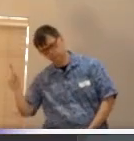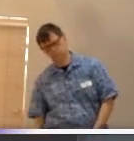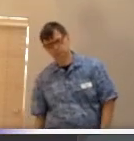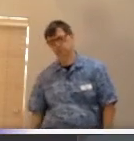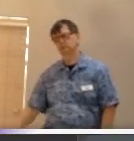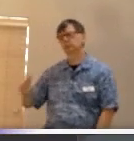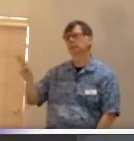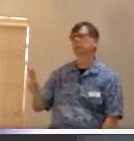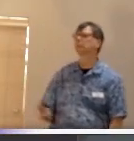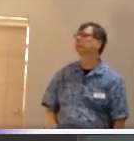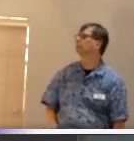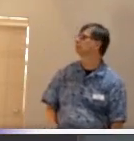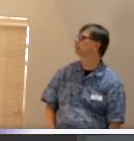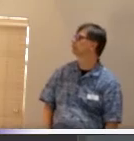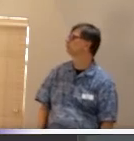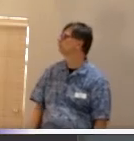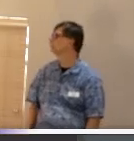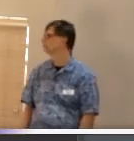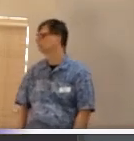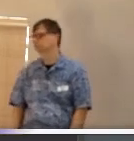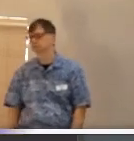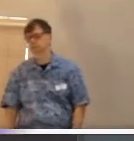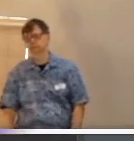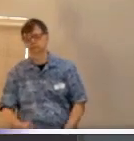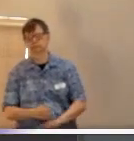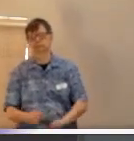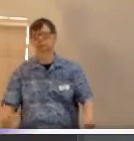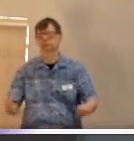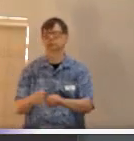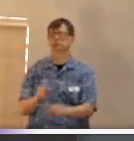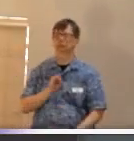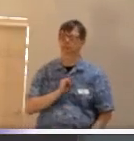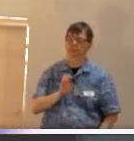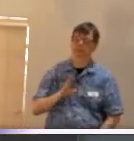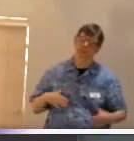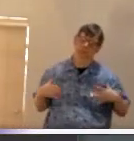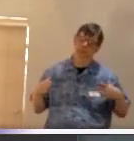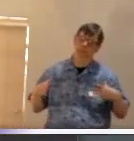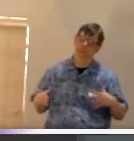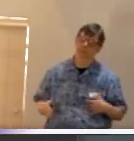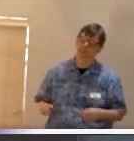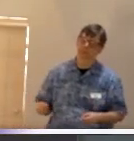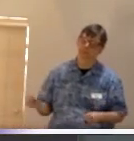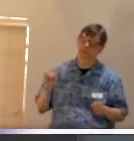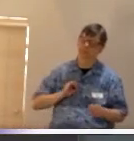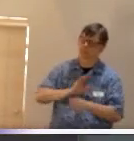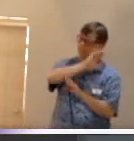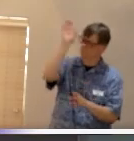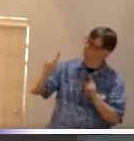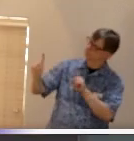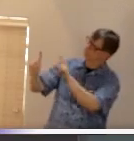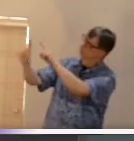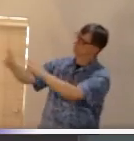couple of examples of mantras. So a passive idea would be, I am alive, and an active, fully vibrant